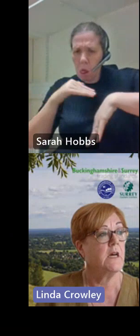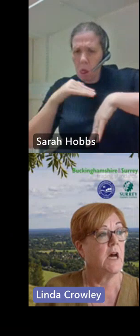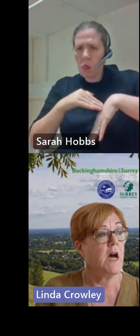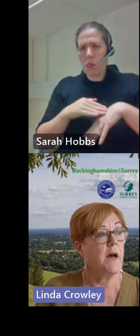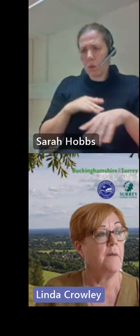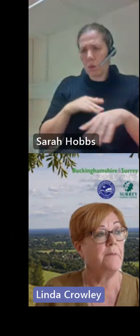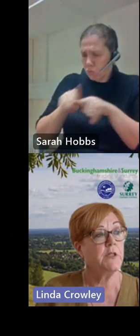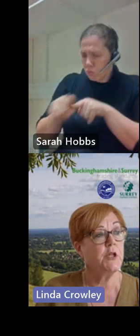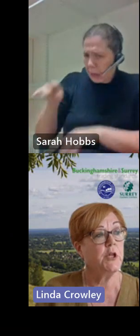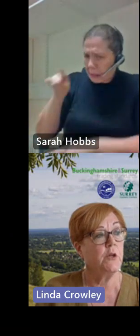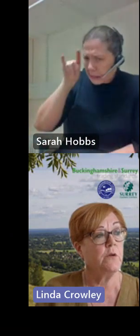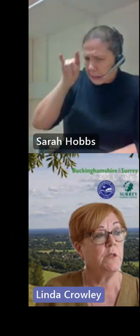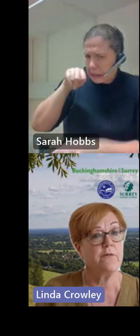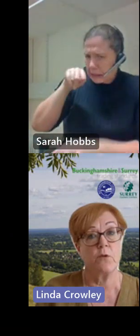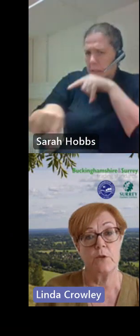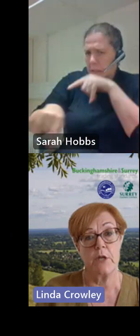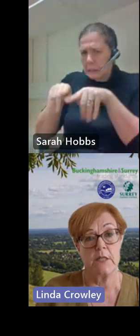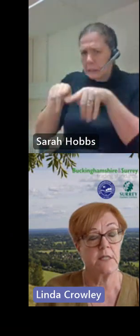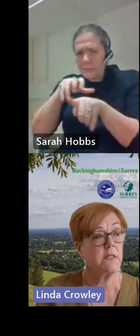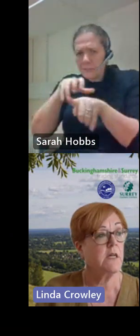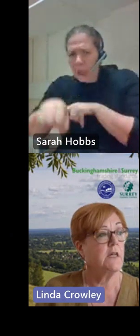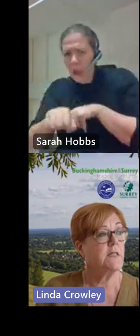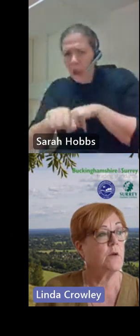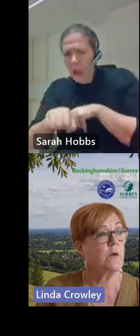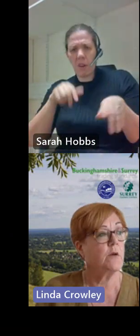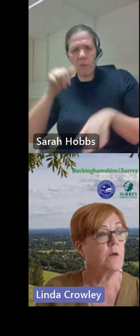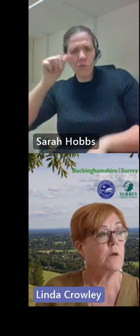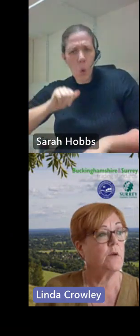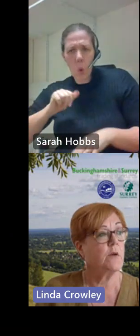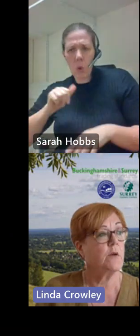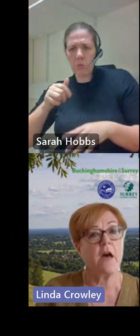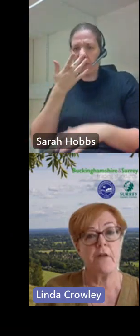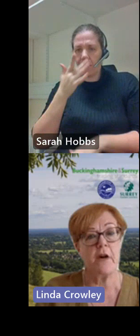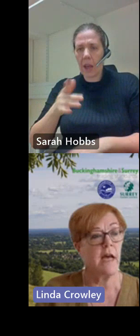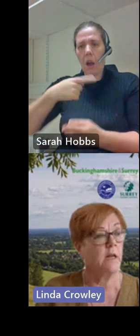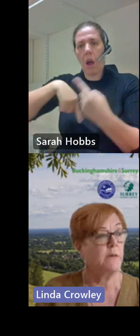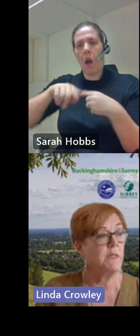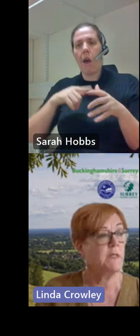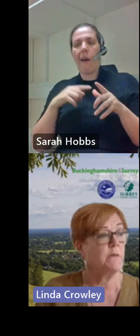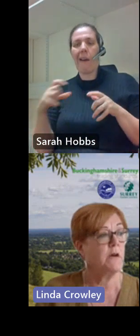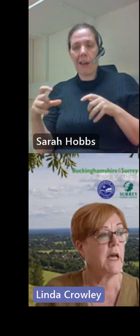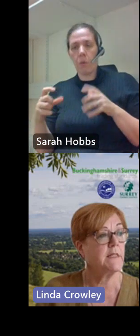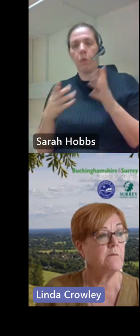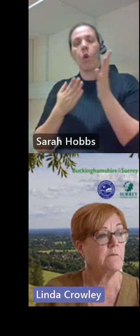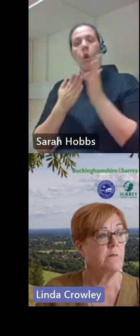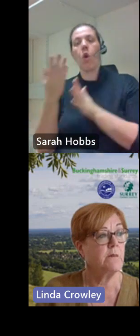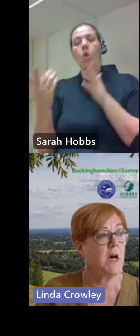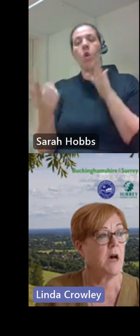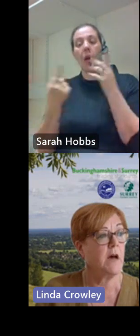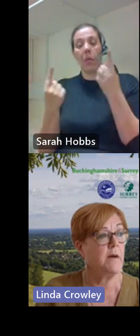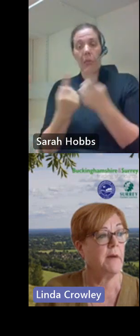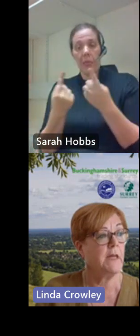means to defraud us. So we'll go through some of the other elements that Mark